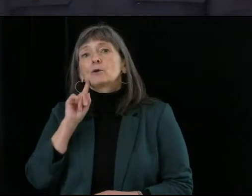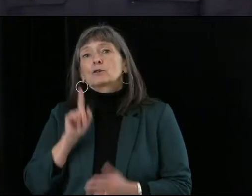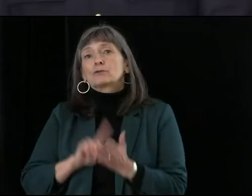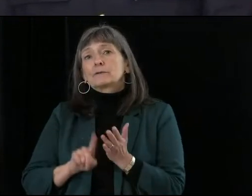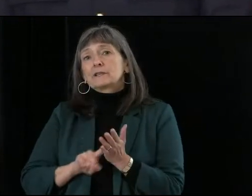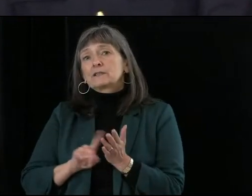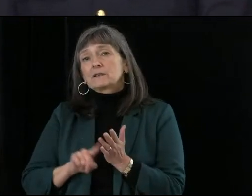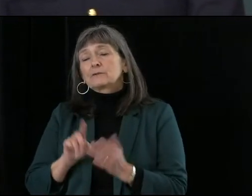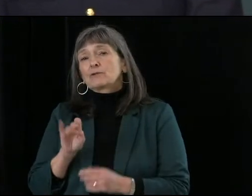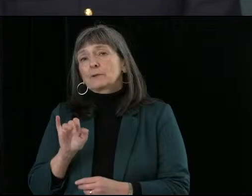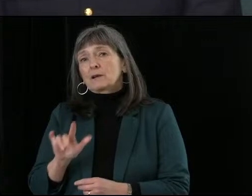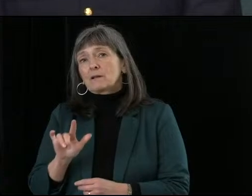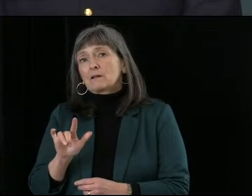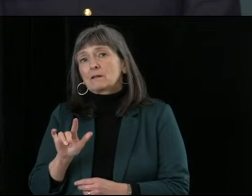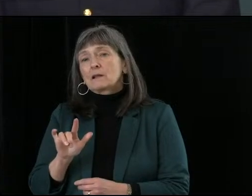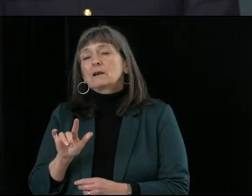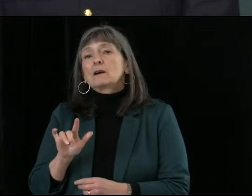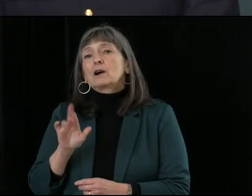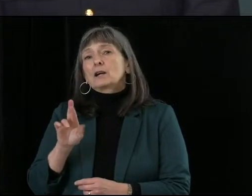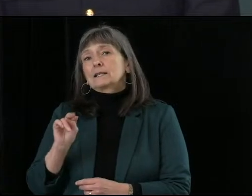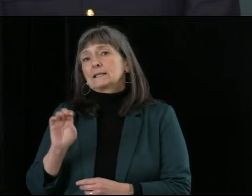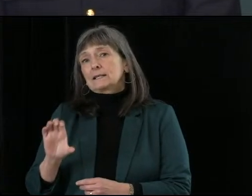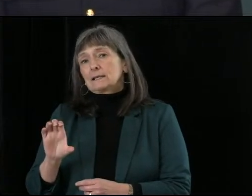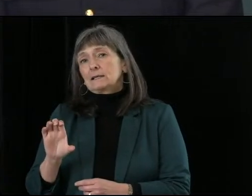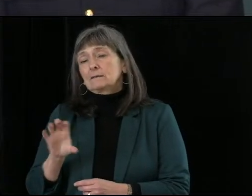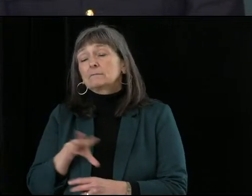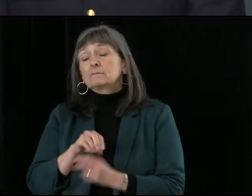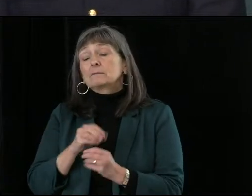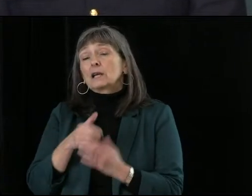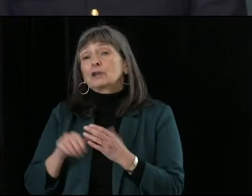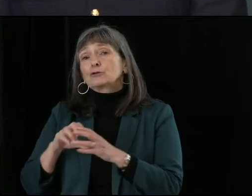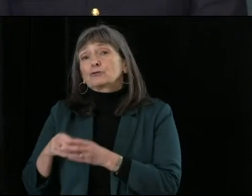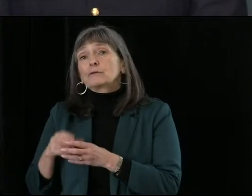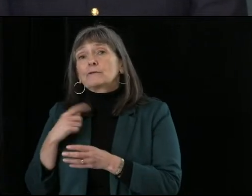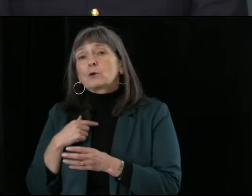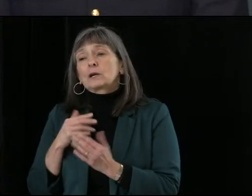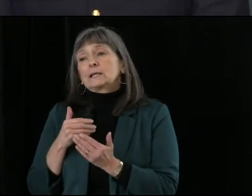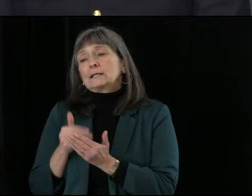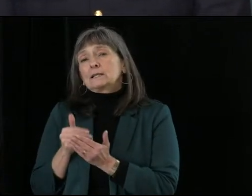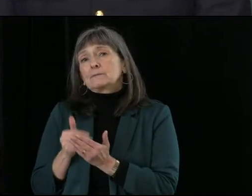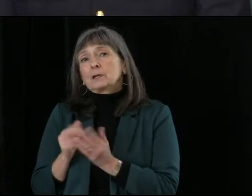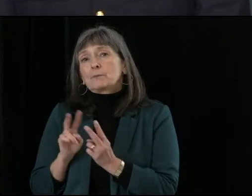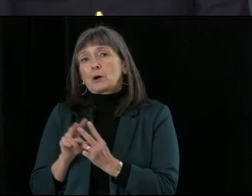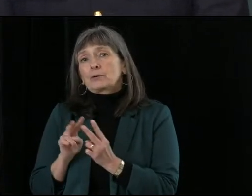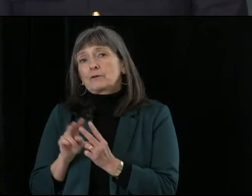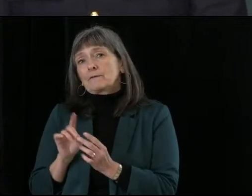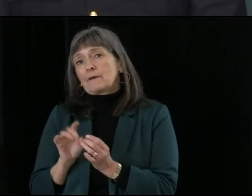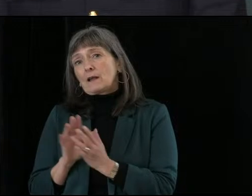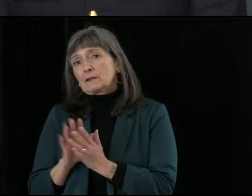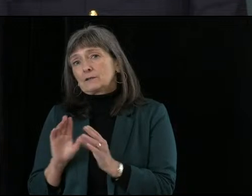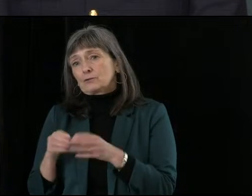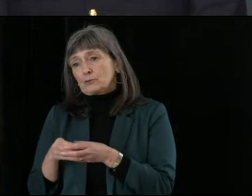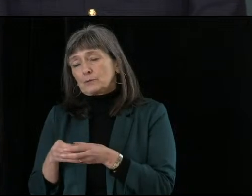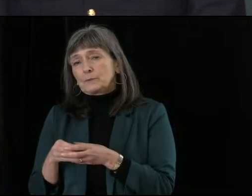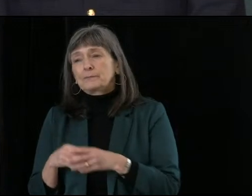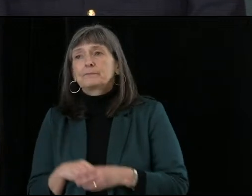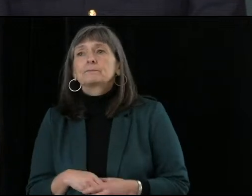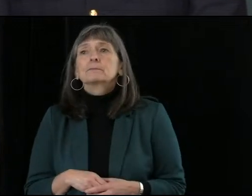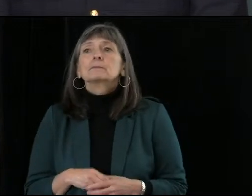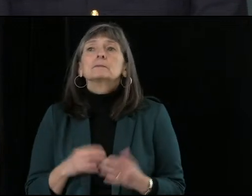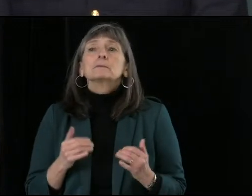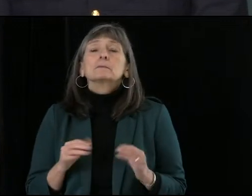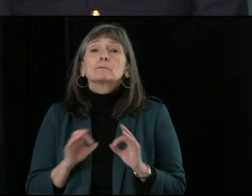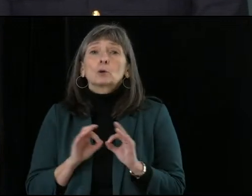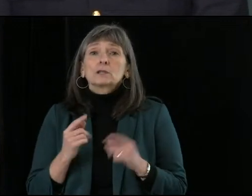Constabulary, which includes the Intimate Partner Violence Unit. Today is an important but difficult day